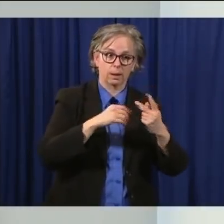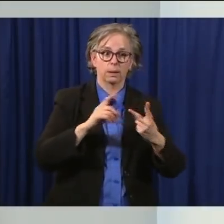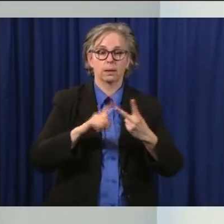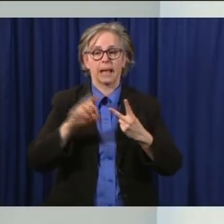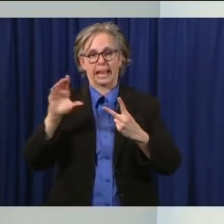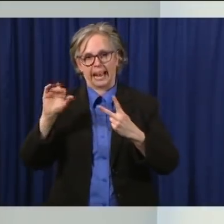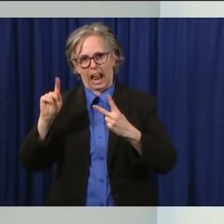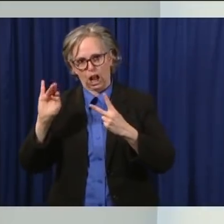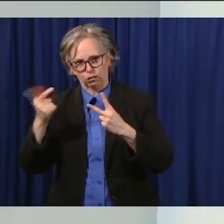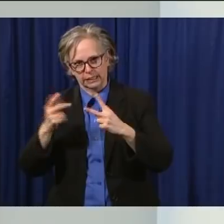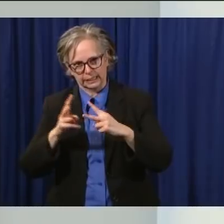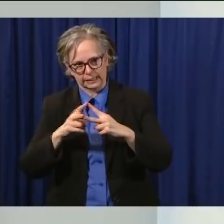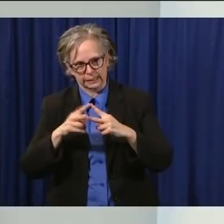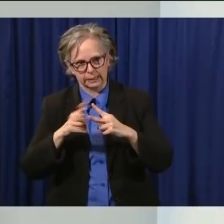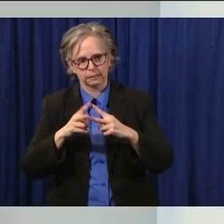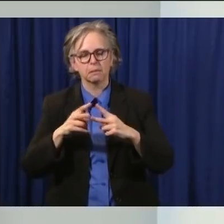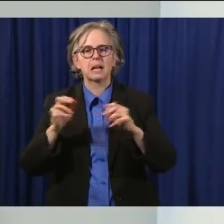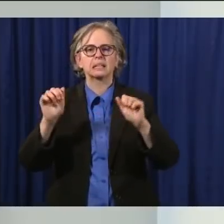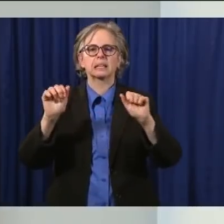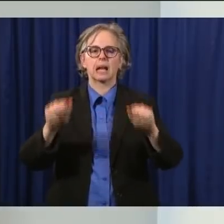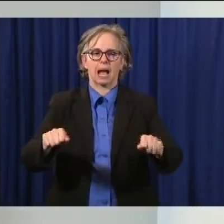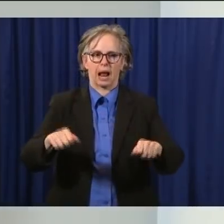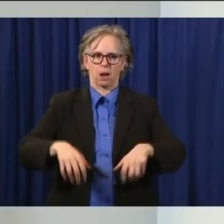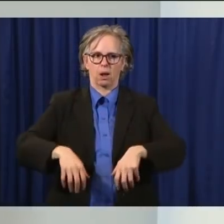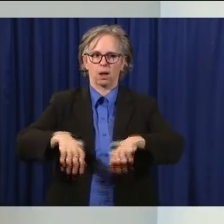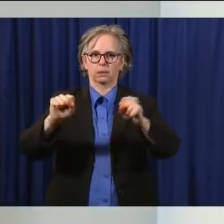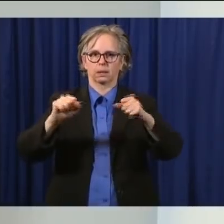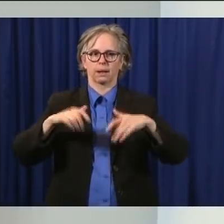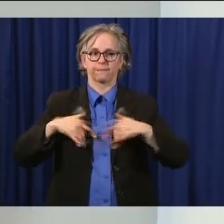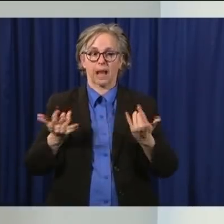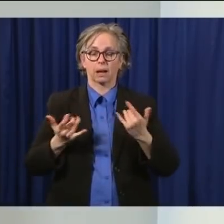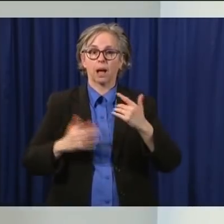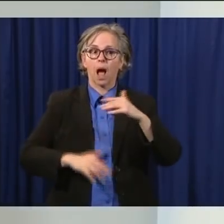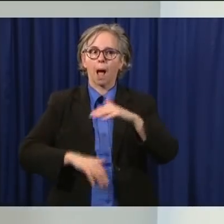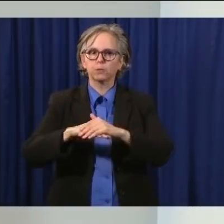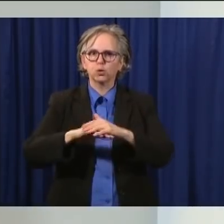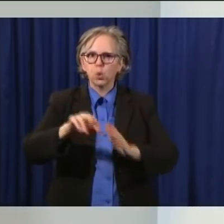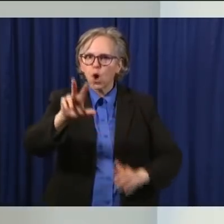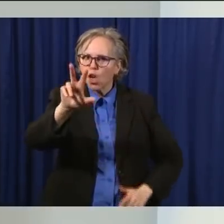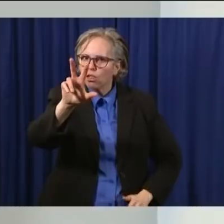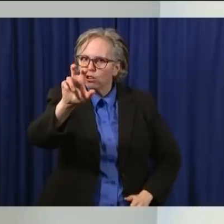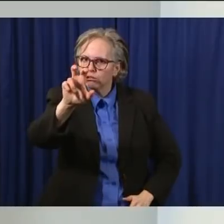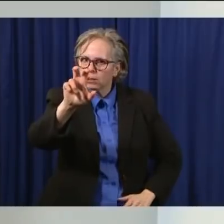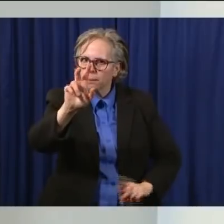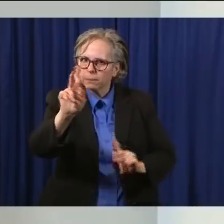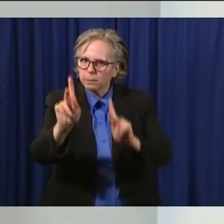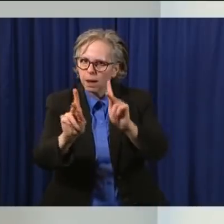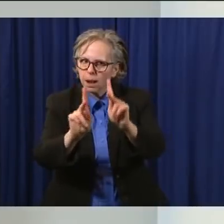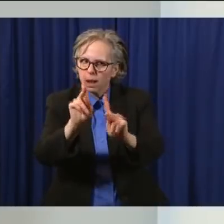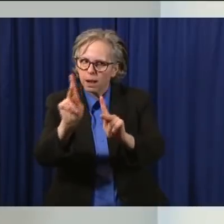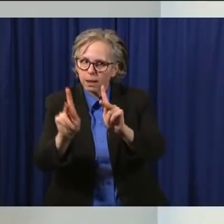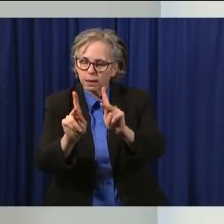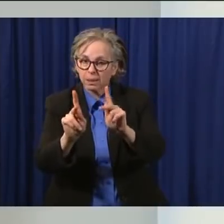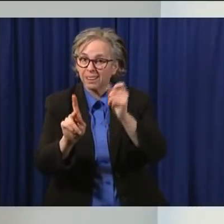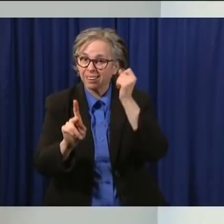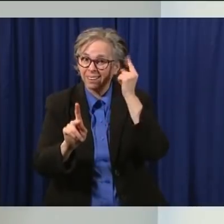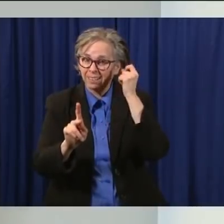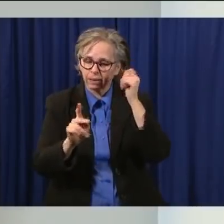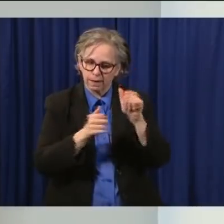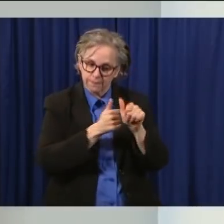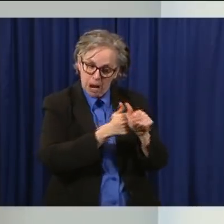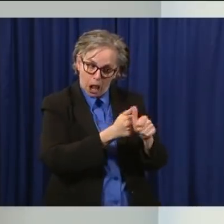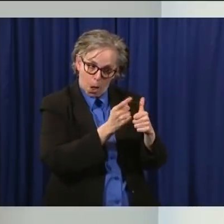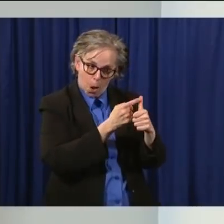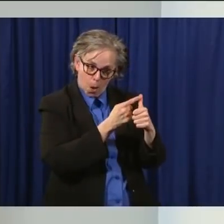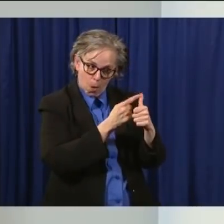can have events up to 300 people with the restaurant guidelines. So we're trying to be consistent